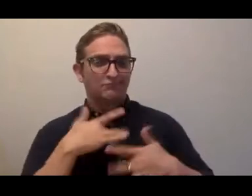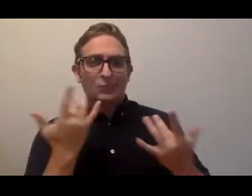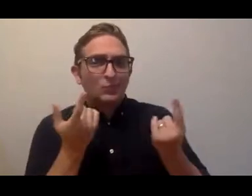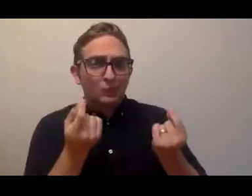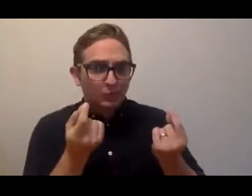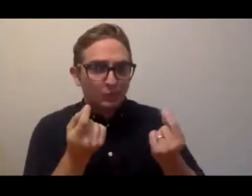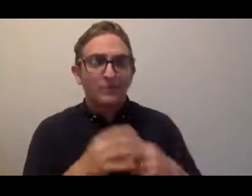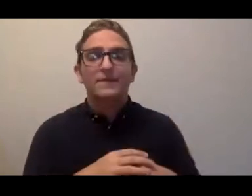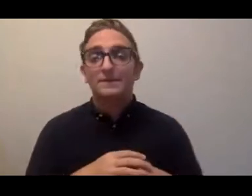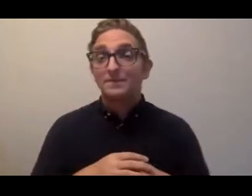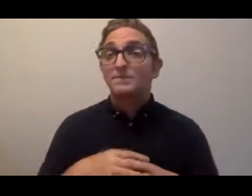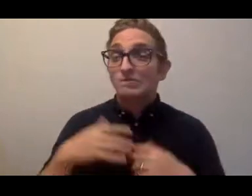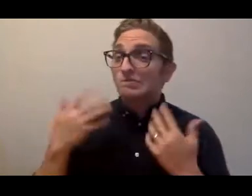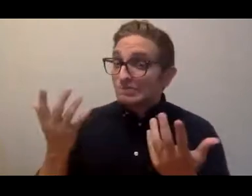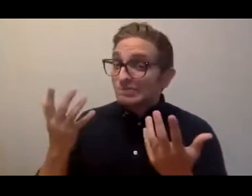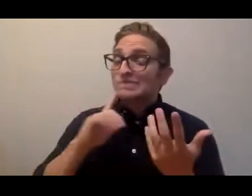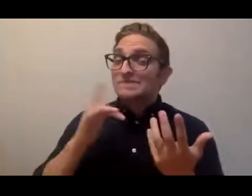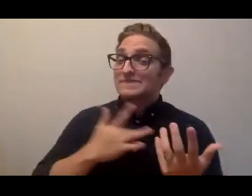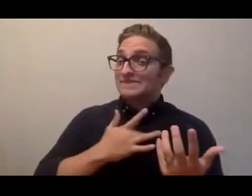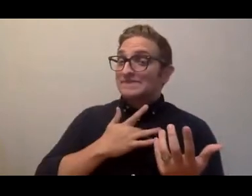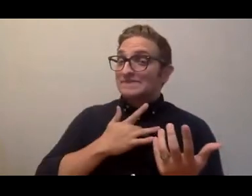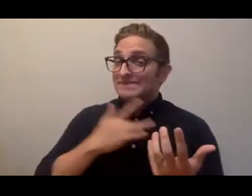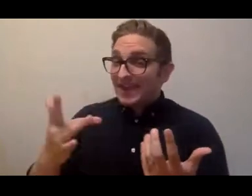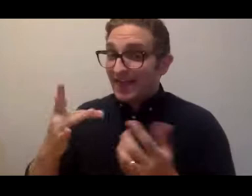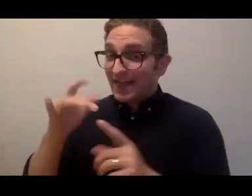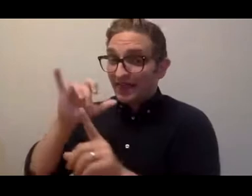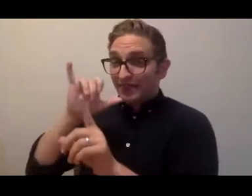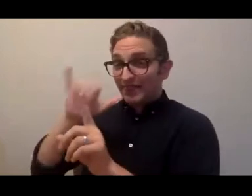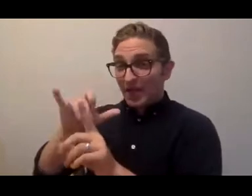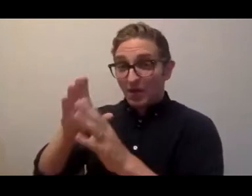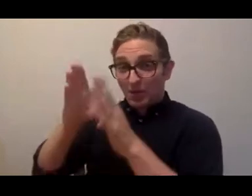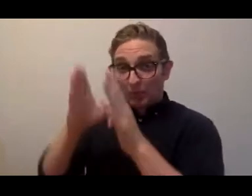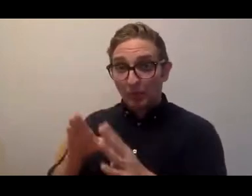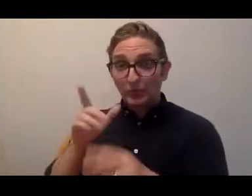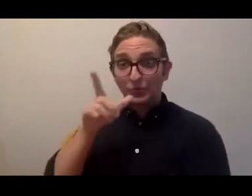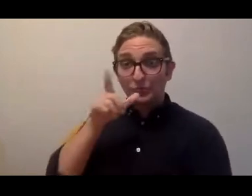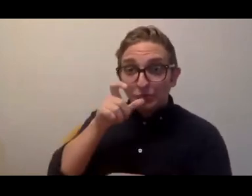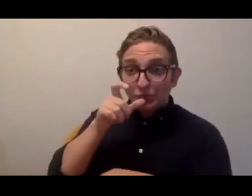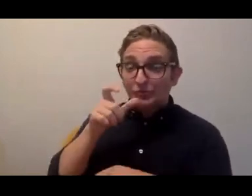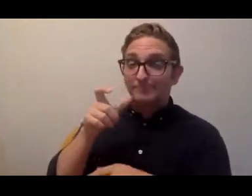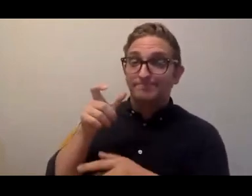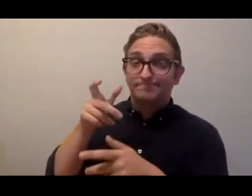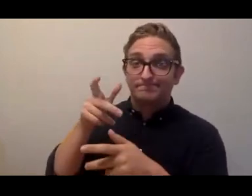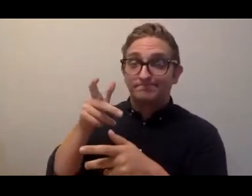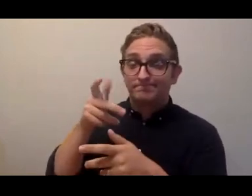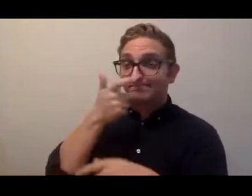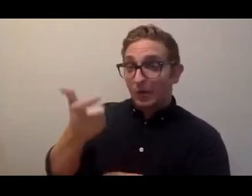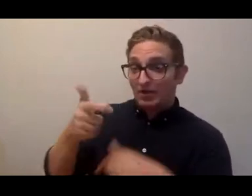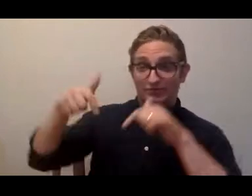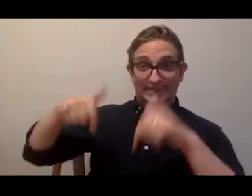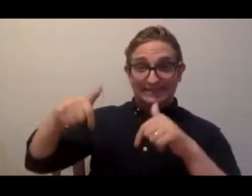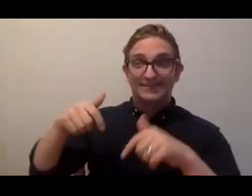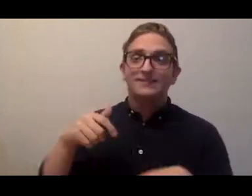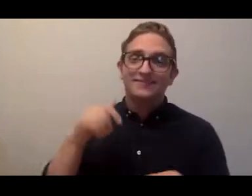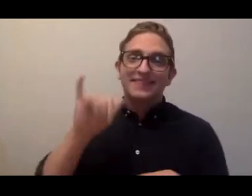Well, given that more than likely the person listening to this is the one that is trying